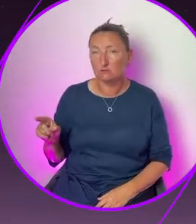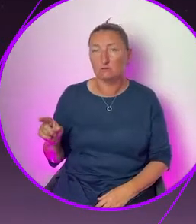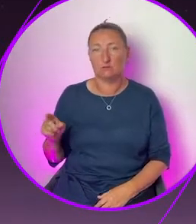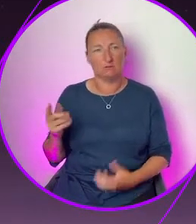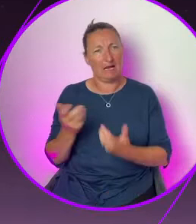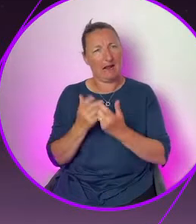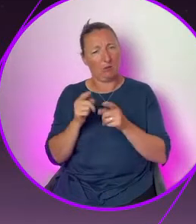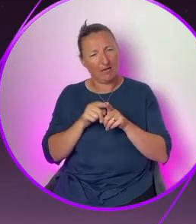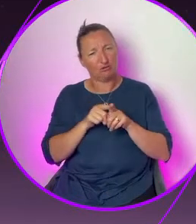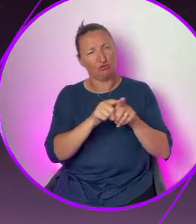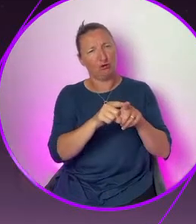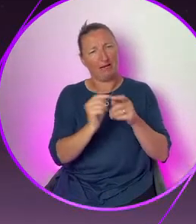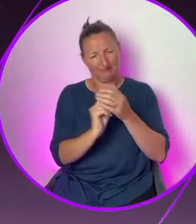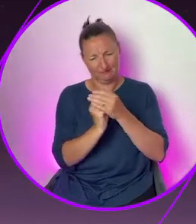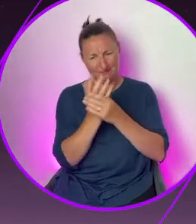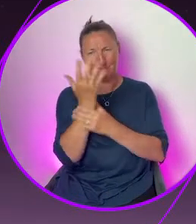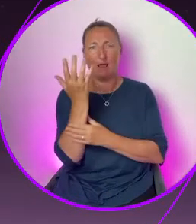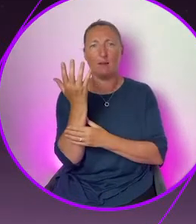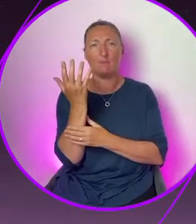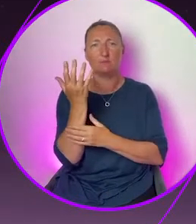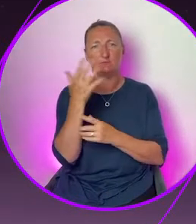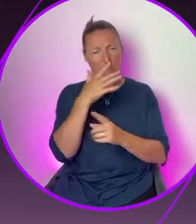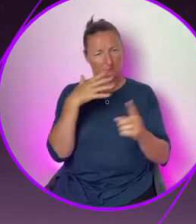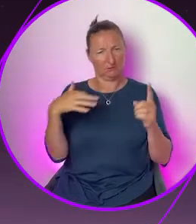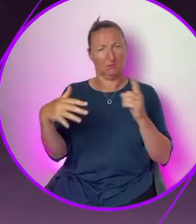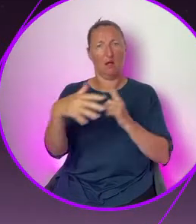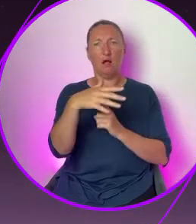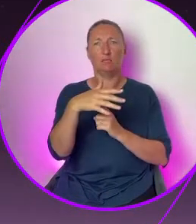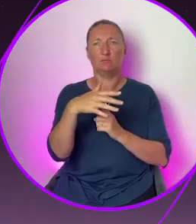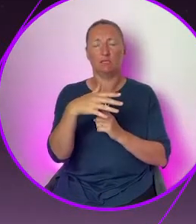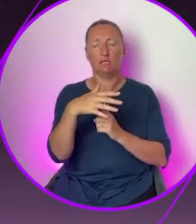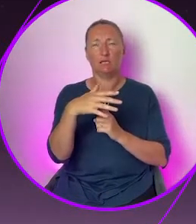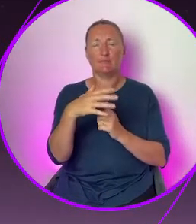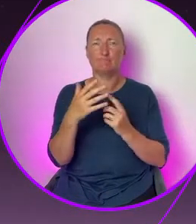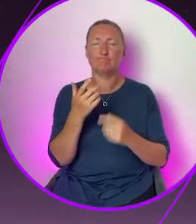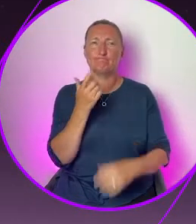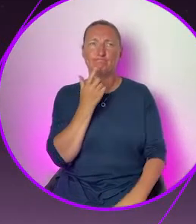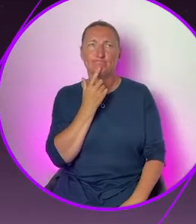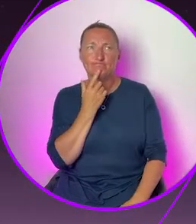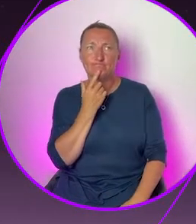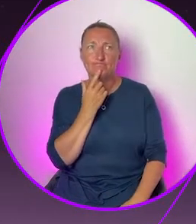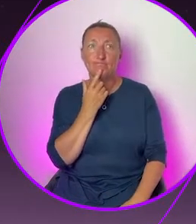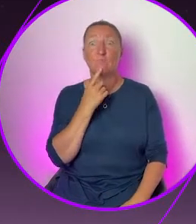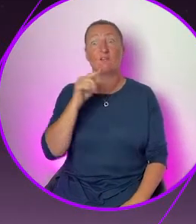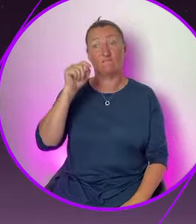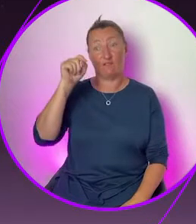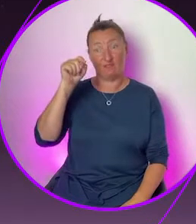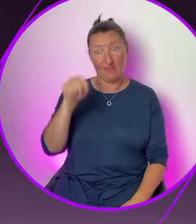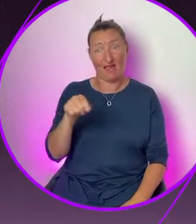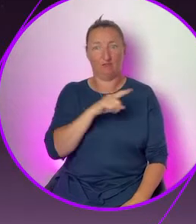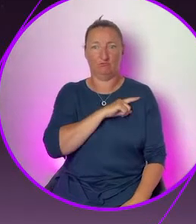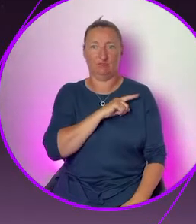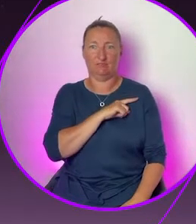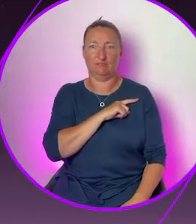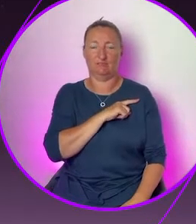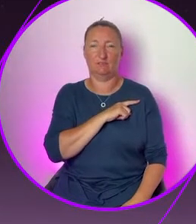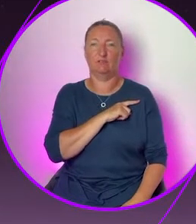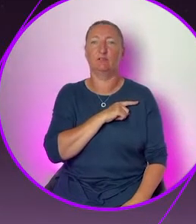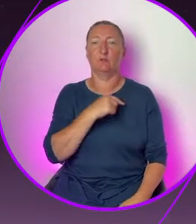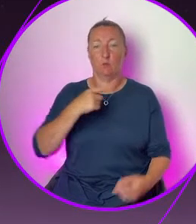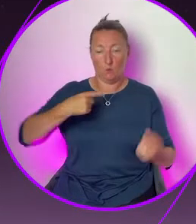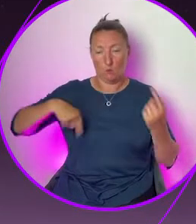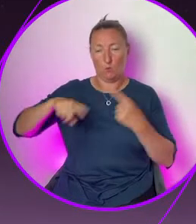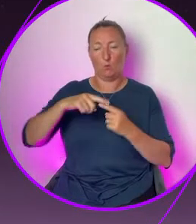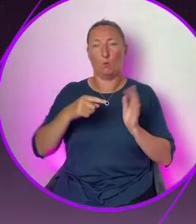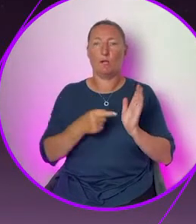that are impacting societies at large and intervene into these developments. So for that reason, we